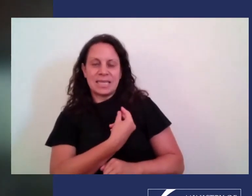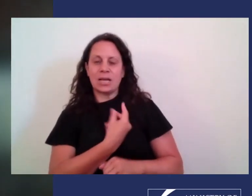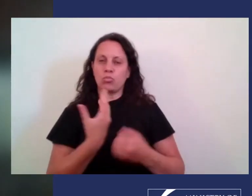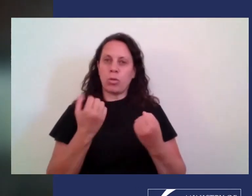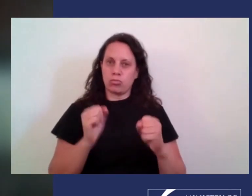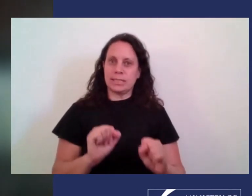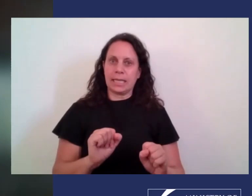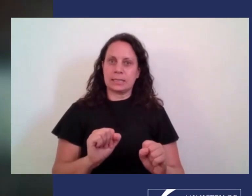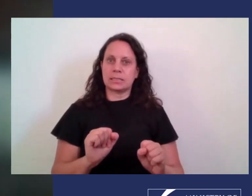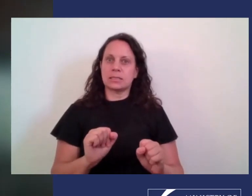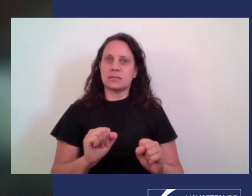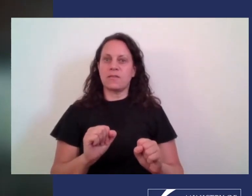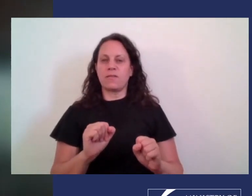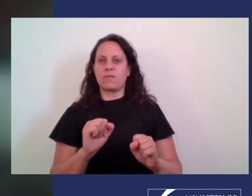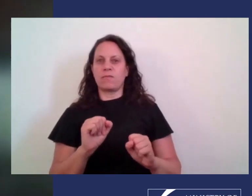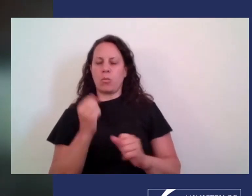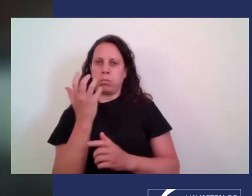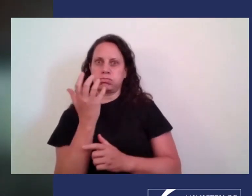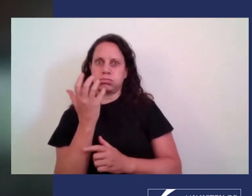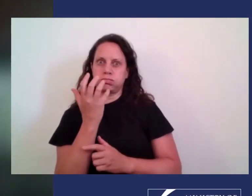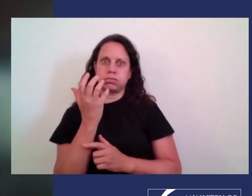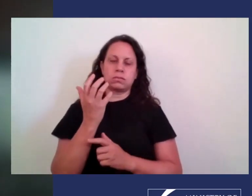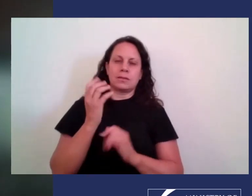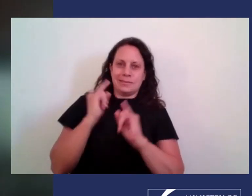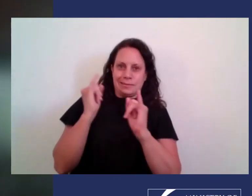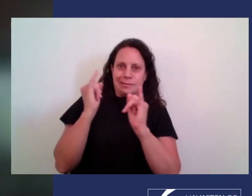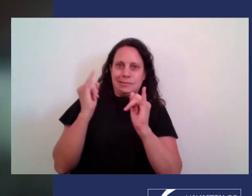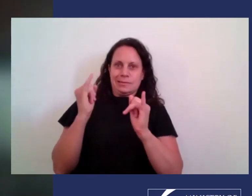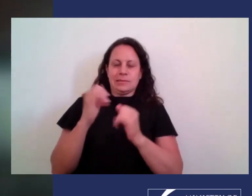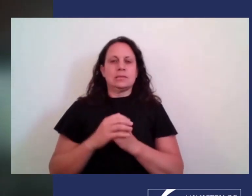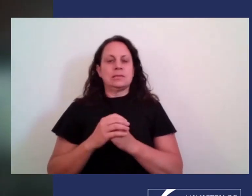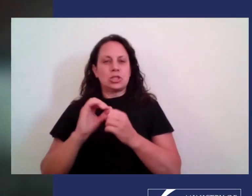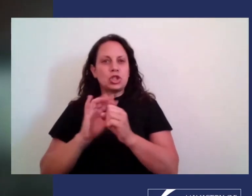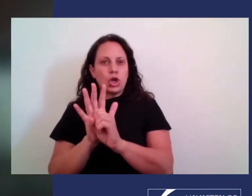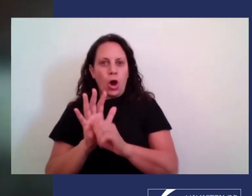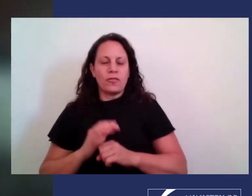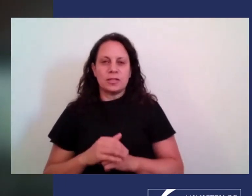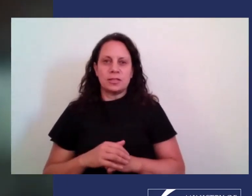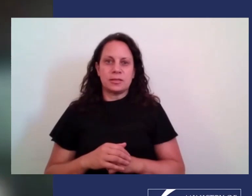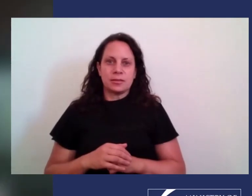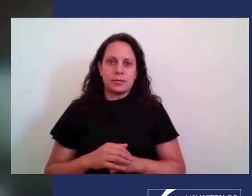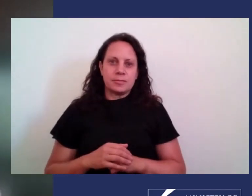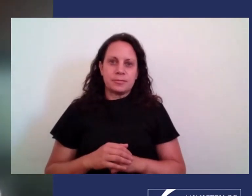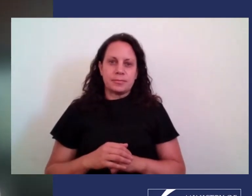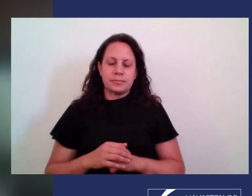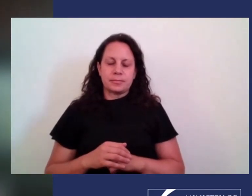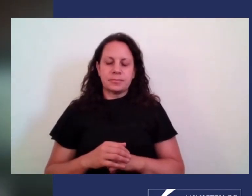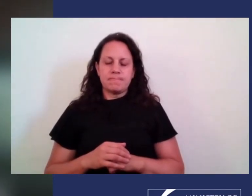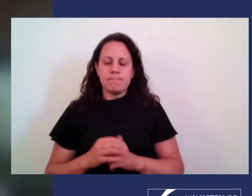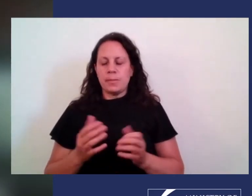the serious effects of the COVID virus. And